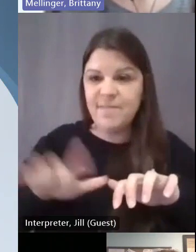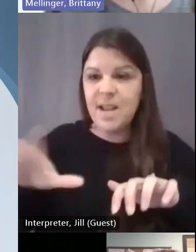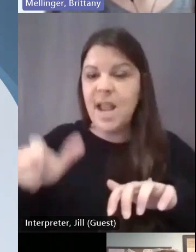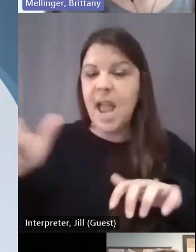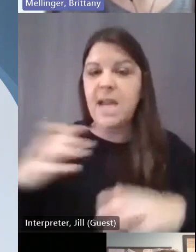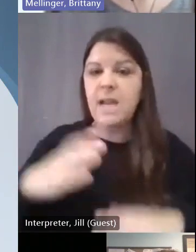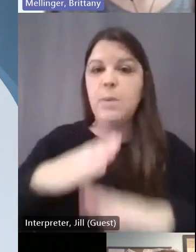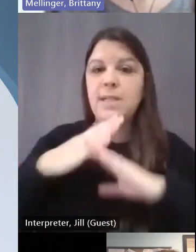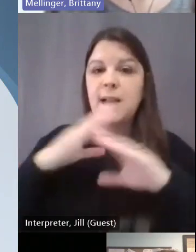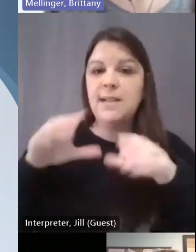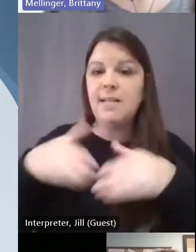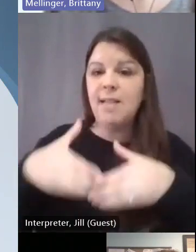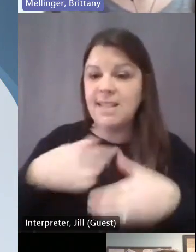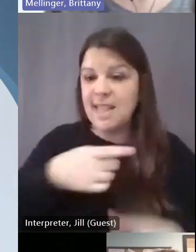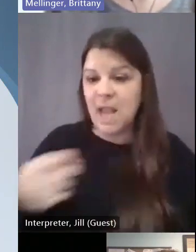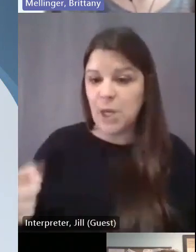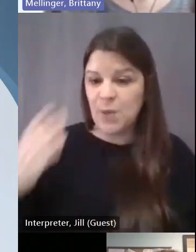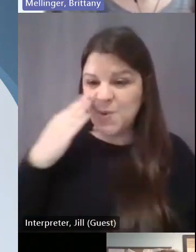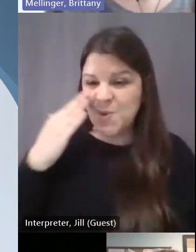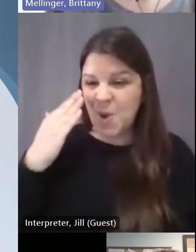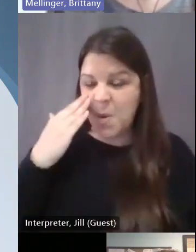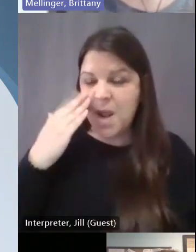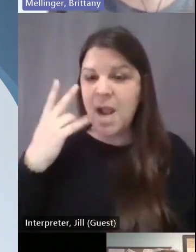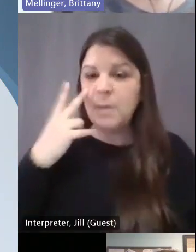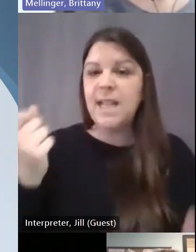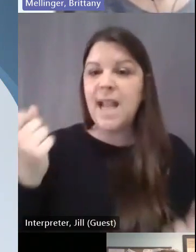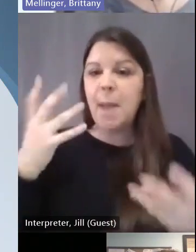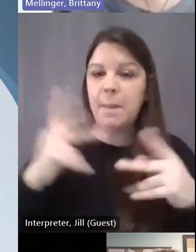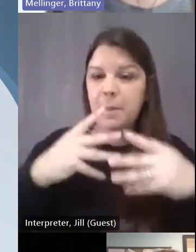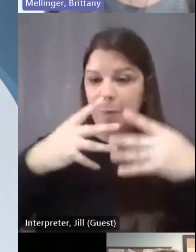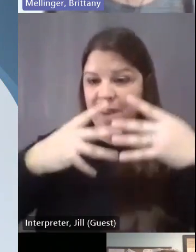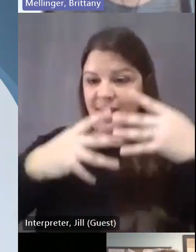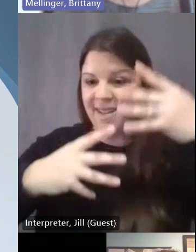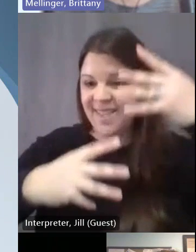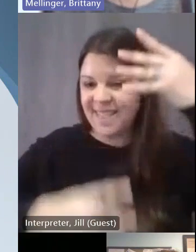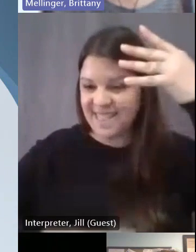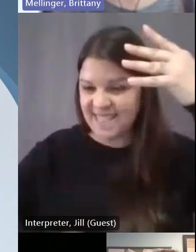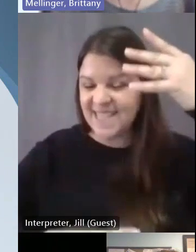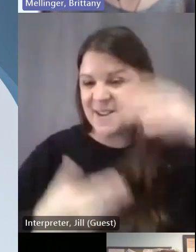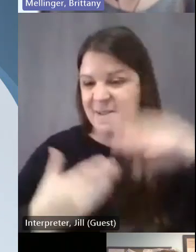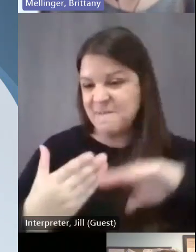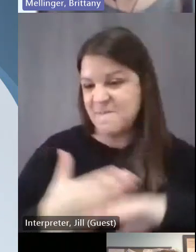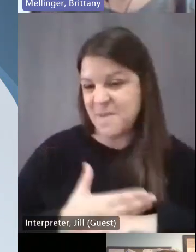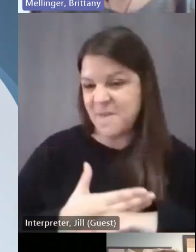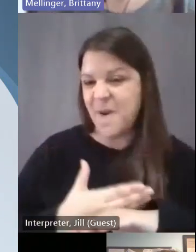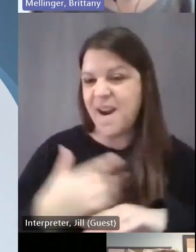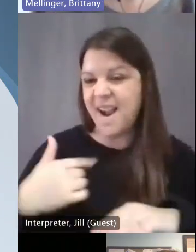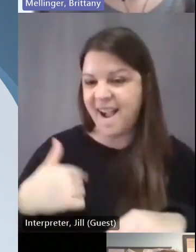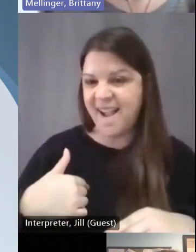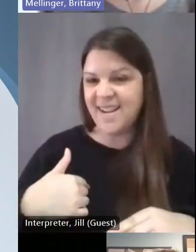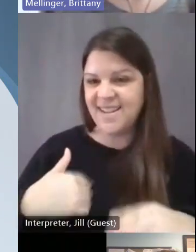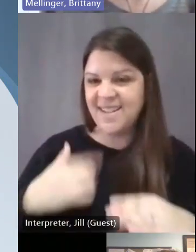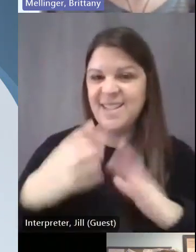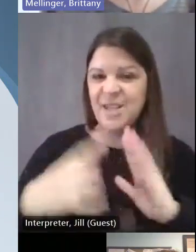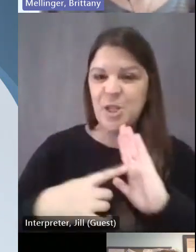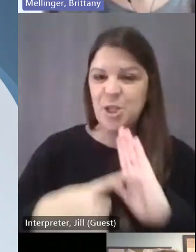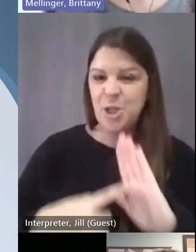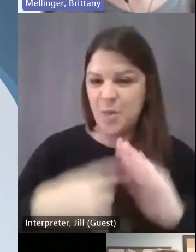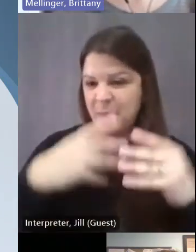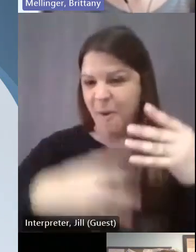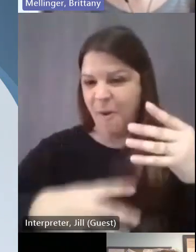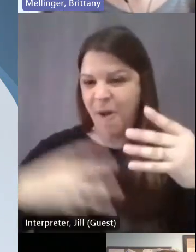protected classes that you're aware of. I always like to see how many we can get identified before I show them on the